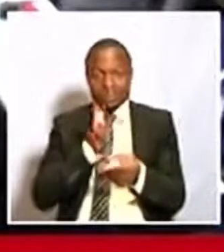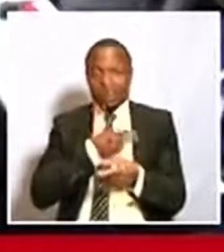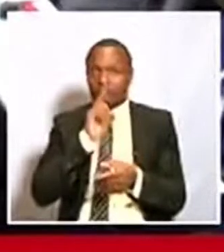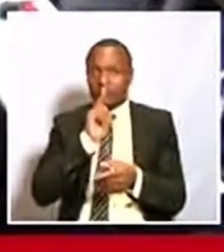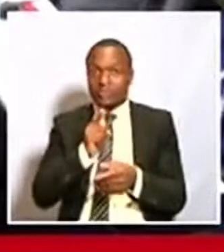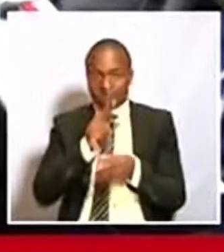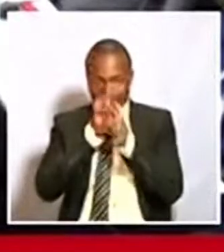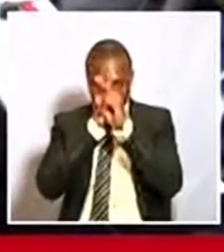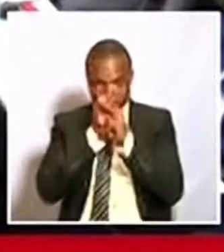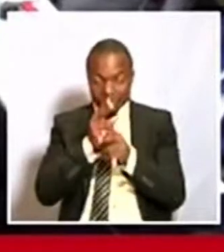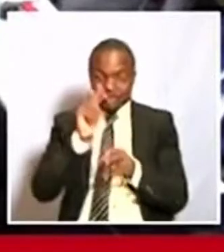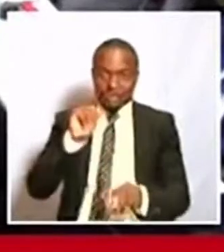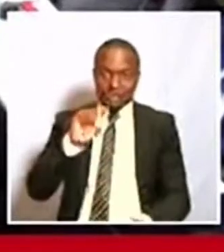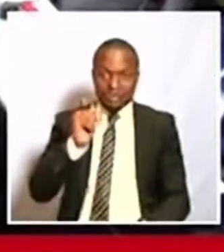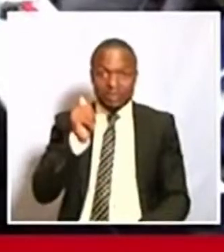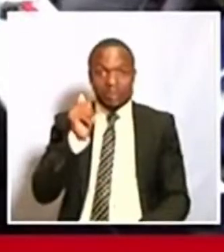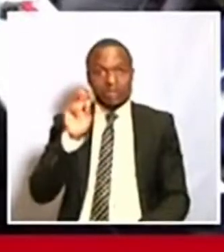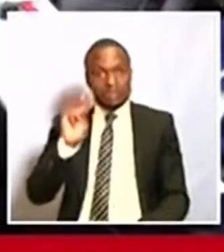Honorable Nyambose,